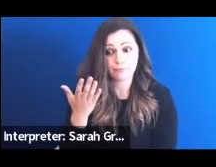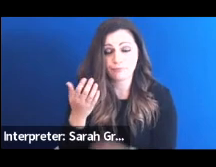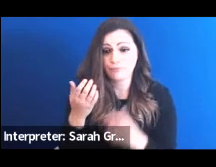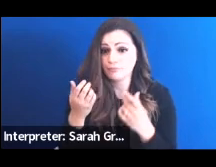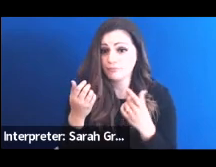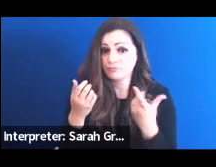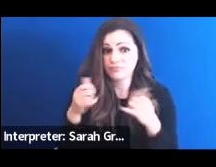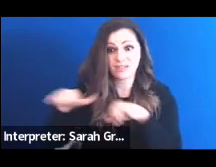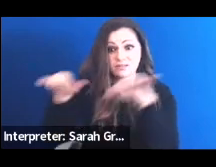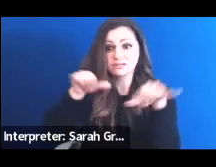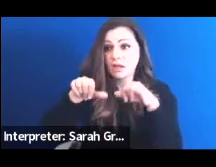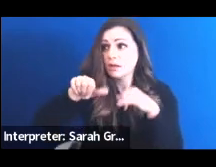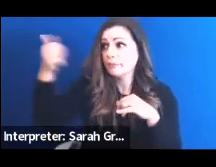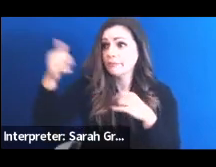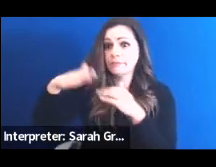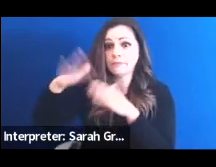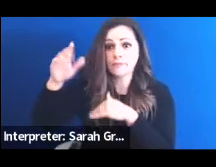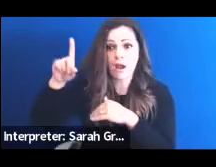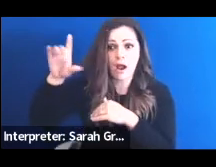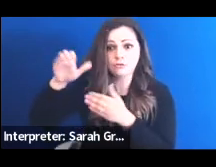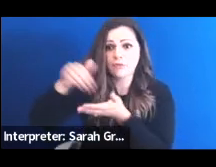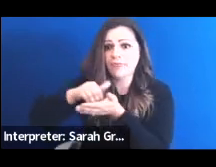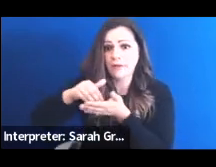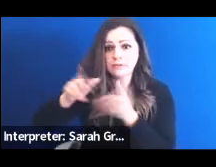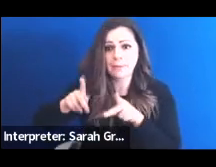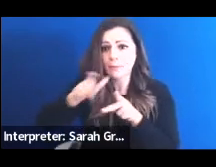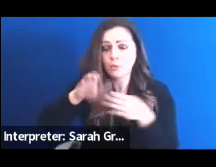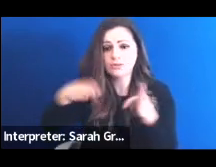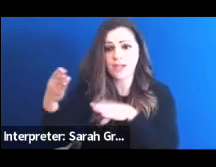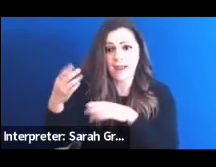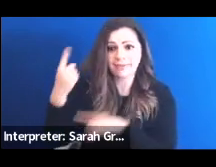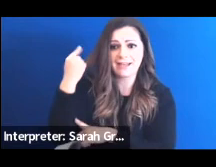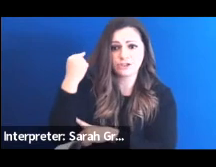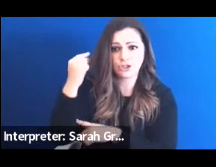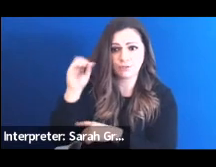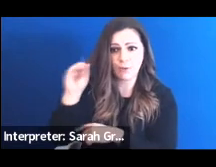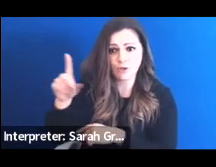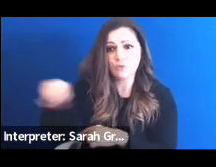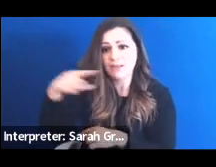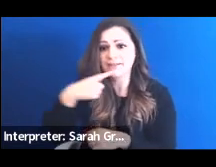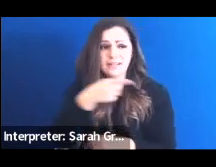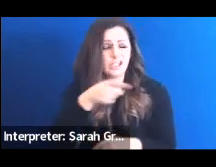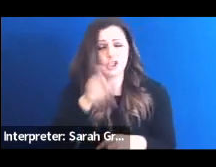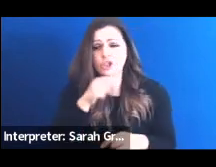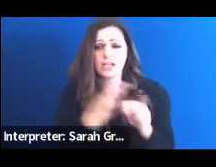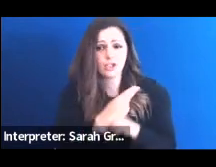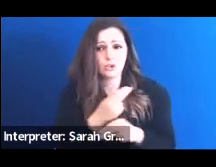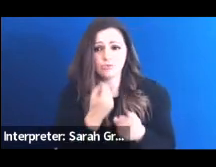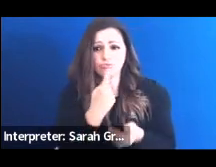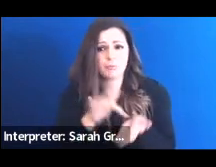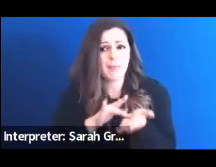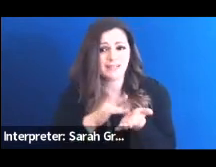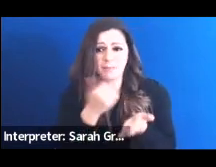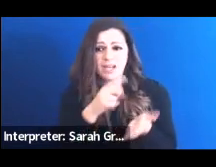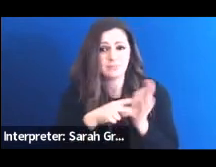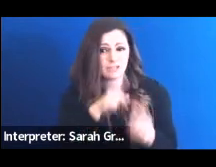who died from overdose last year had been told also, which is why they wouldn't go on medication.